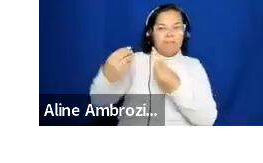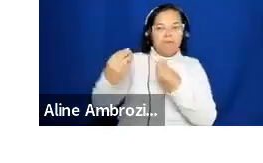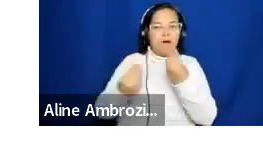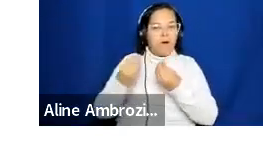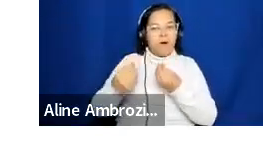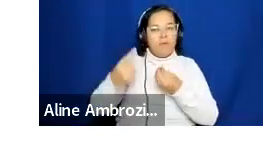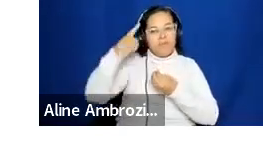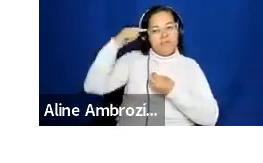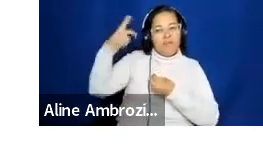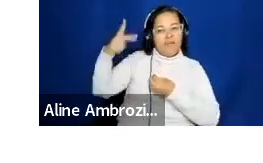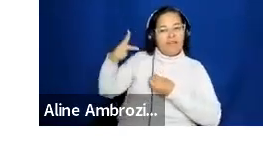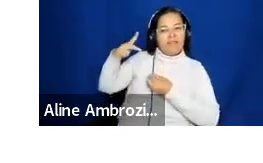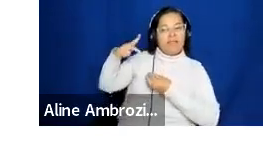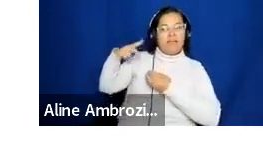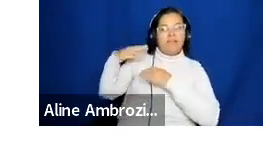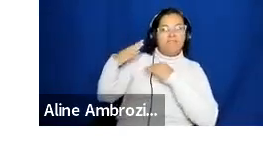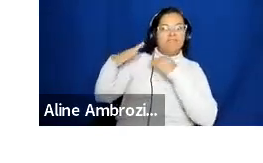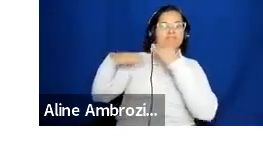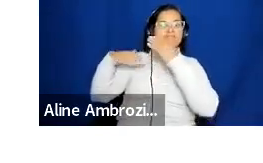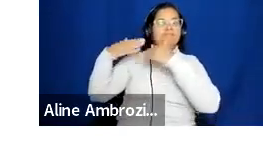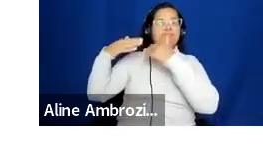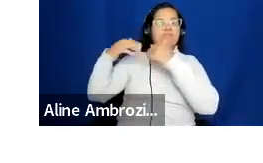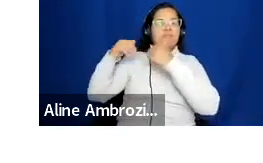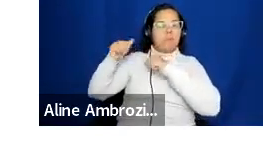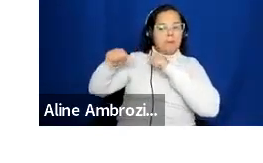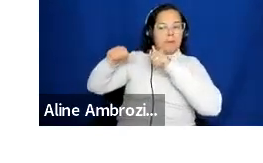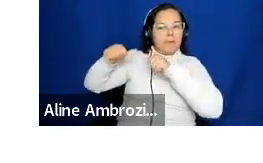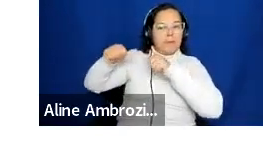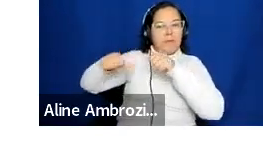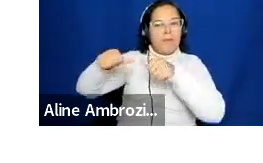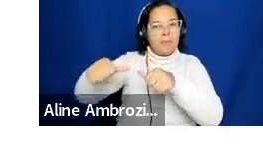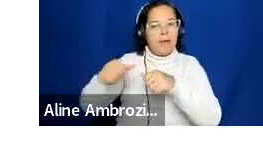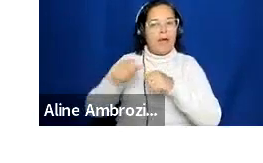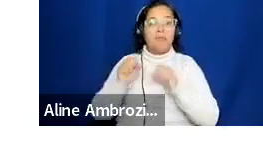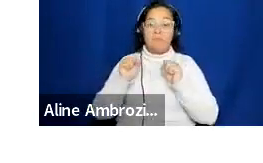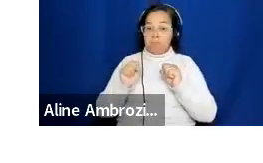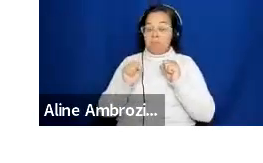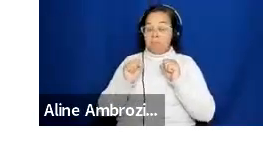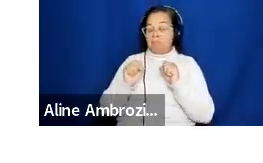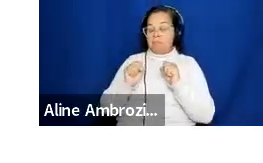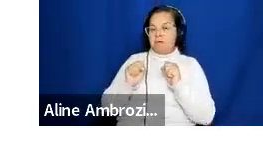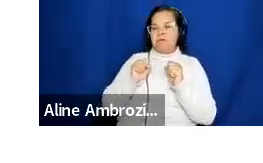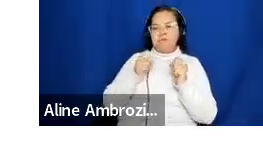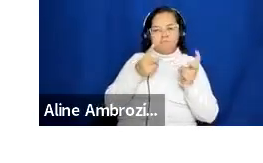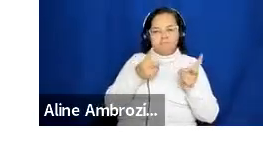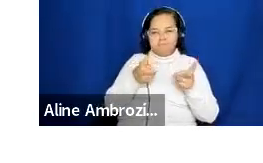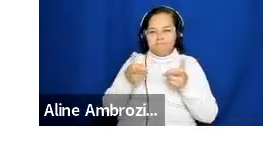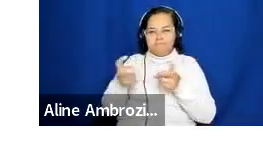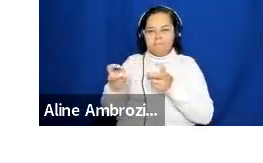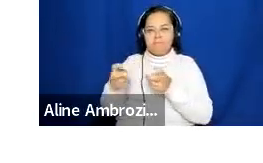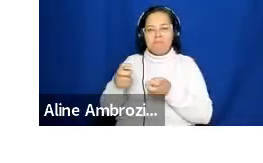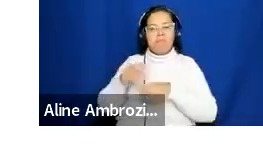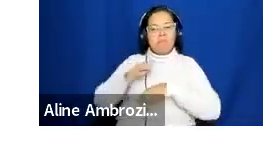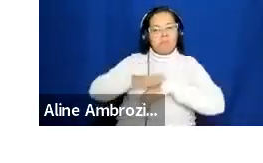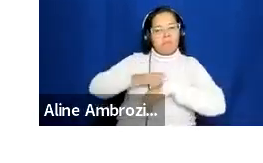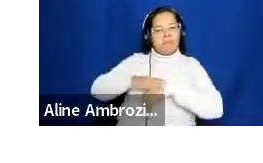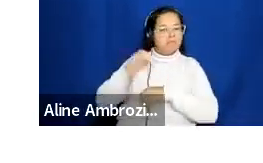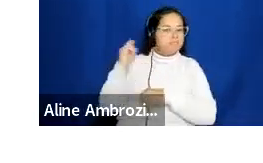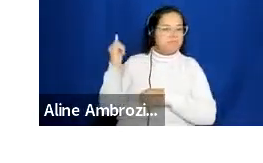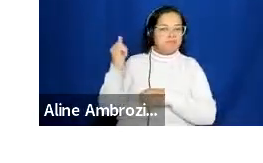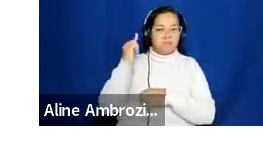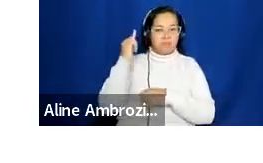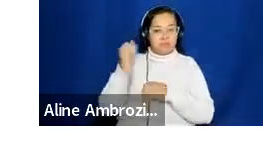So we can look at the key moments in this intellectual journey in relation to Marx's and Hegel's dialectic method, and in